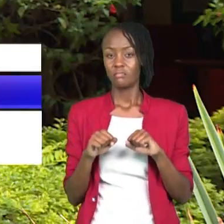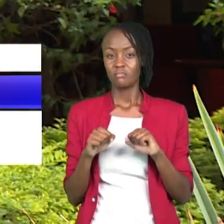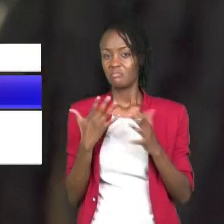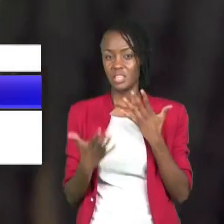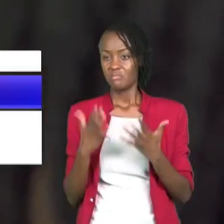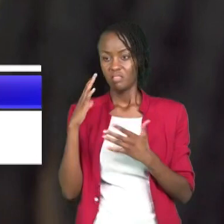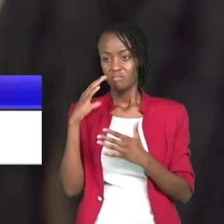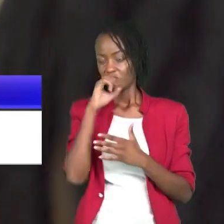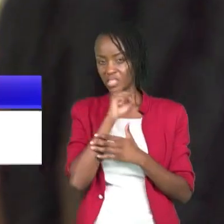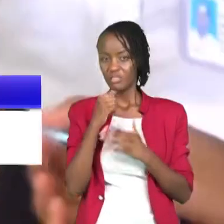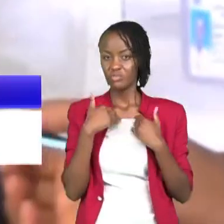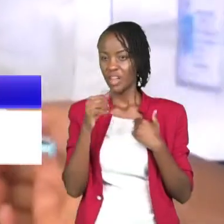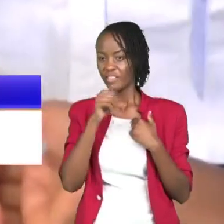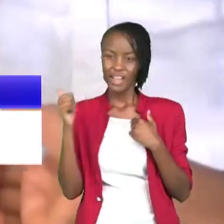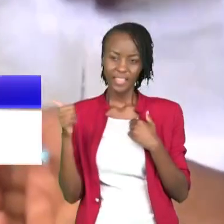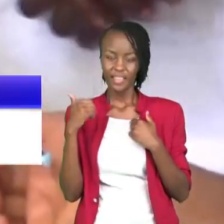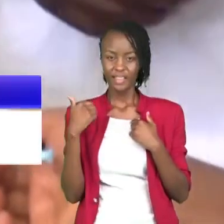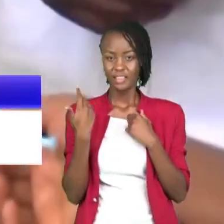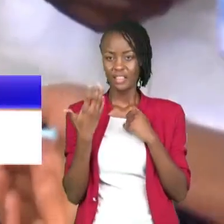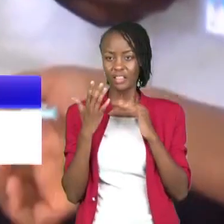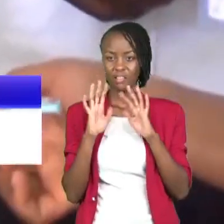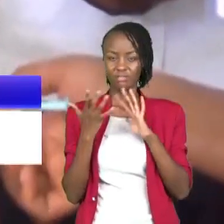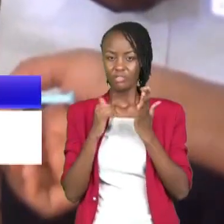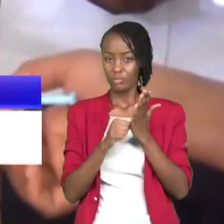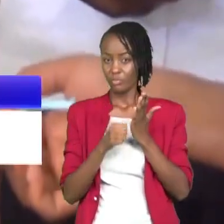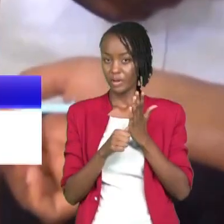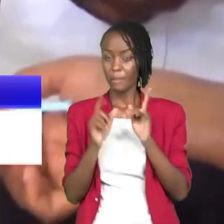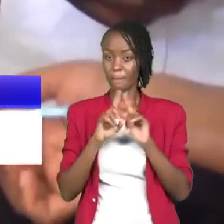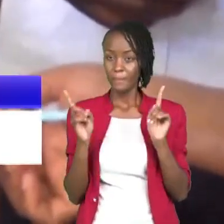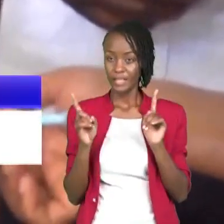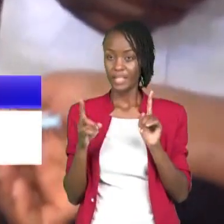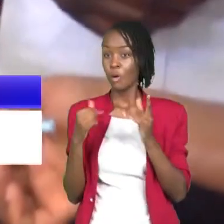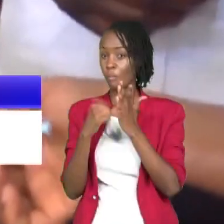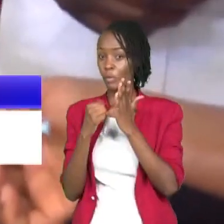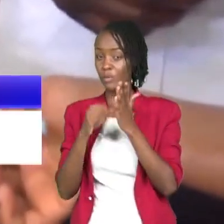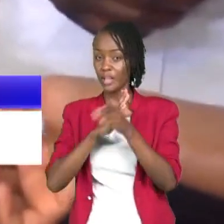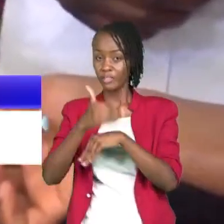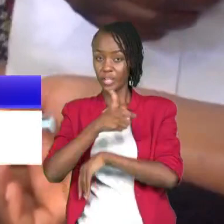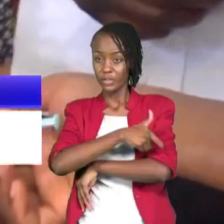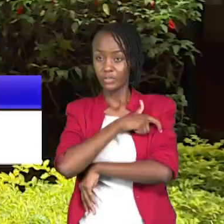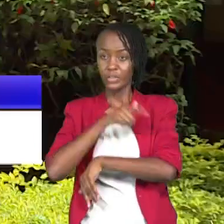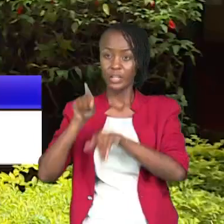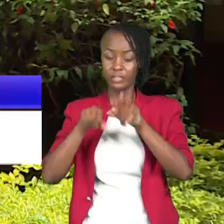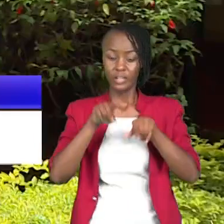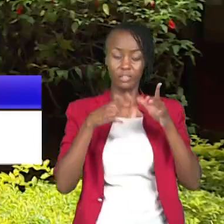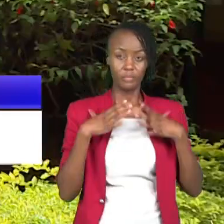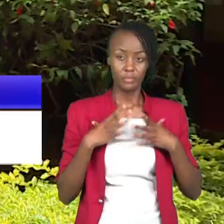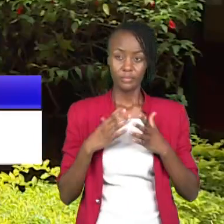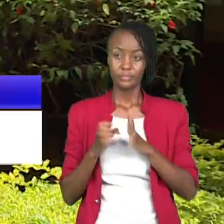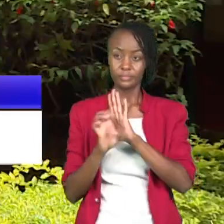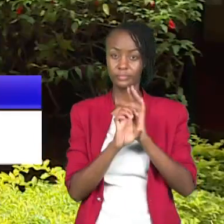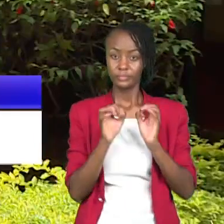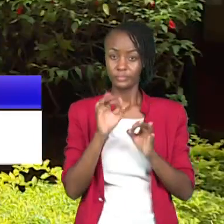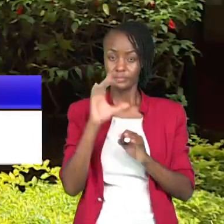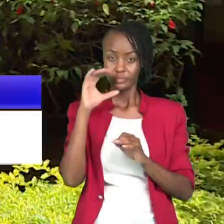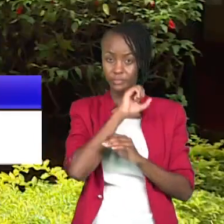effects. The side effects that come with vaccinations vary from one person to another. So in case you miss